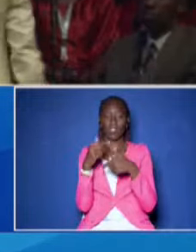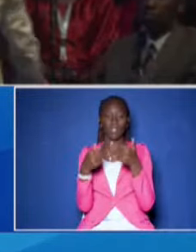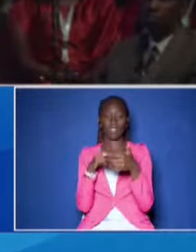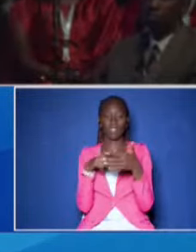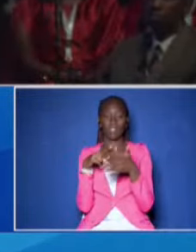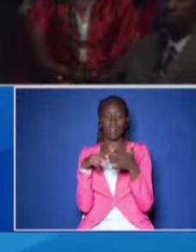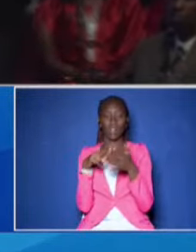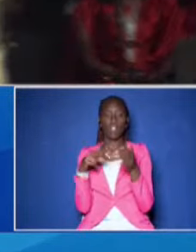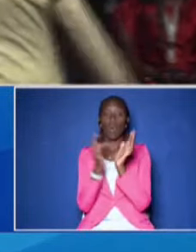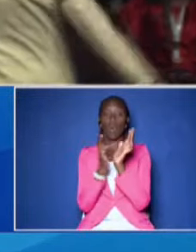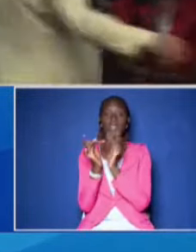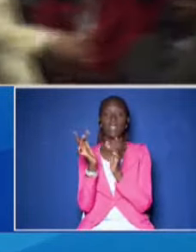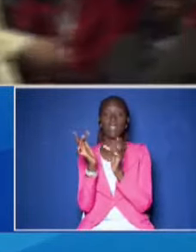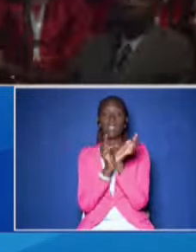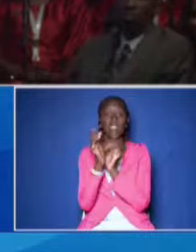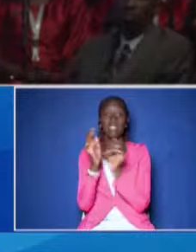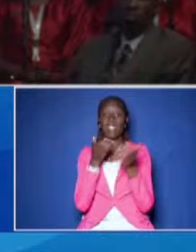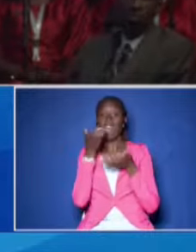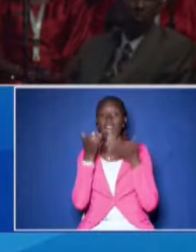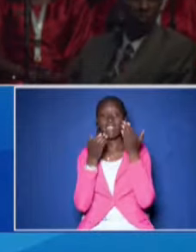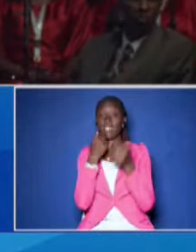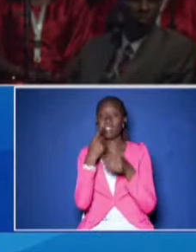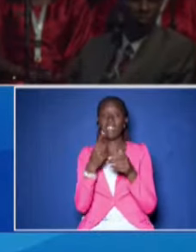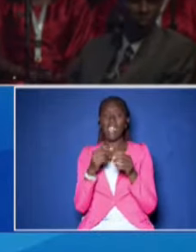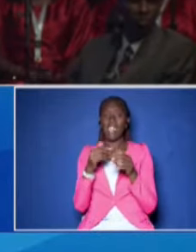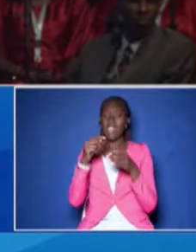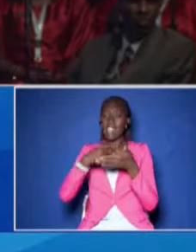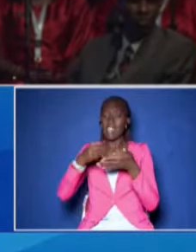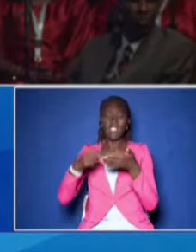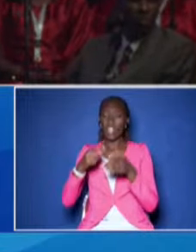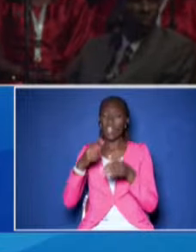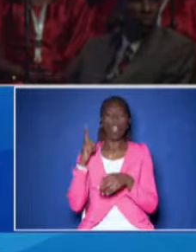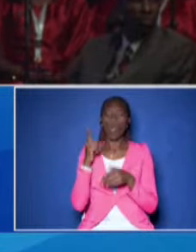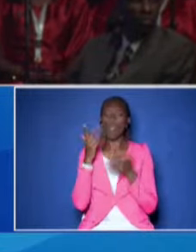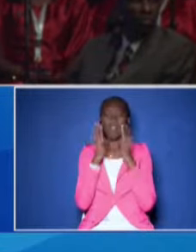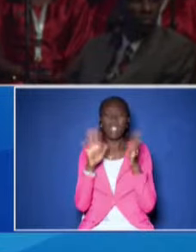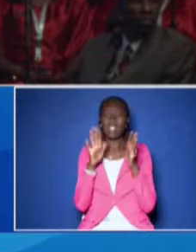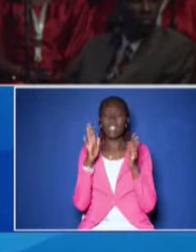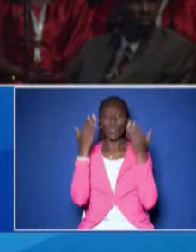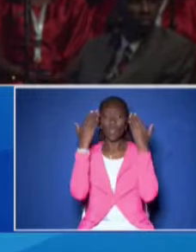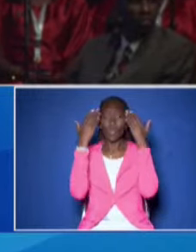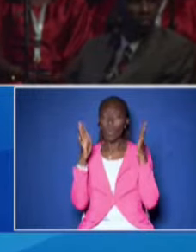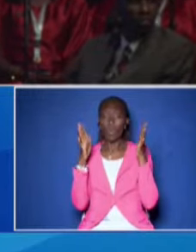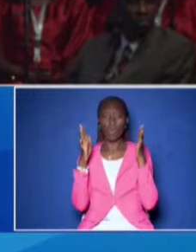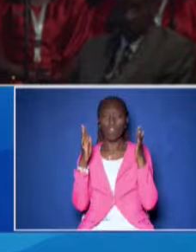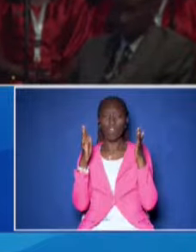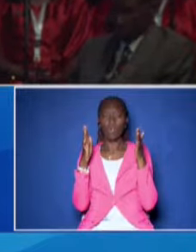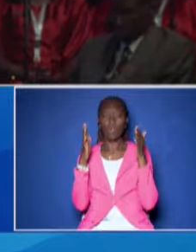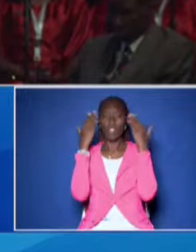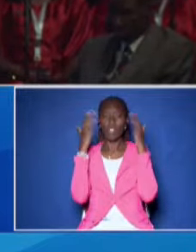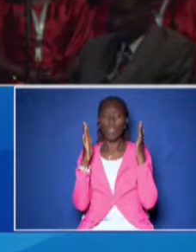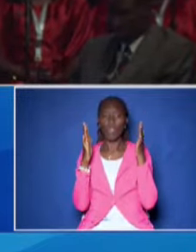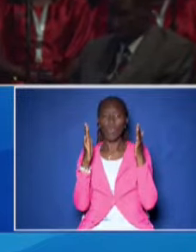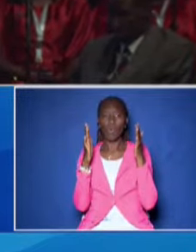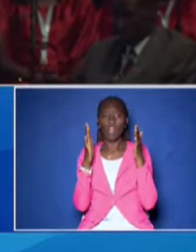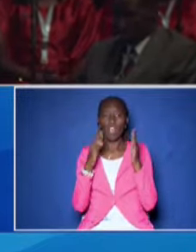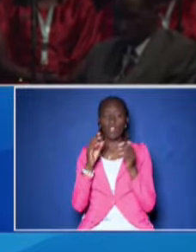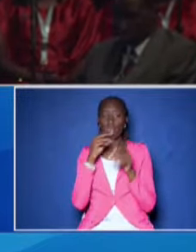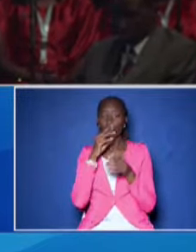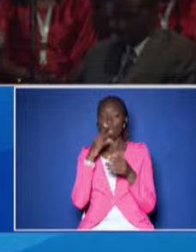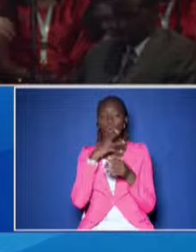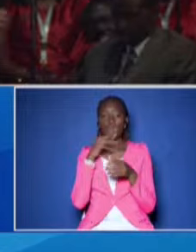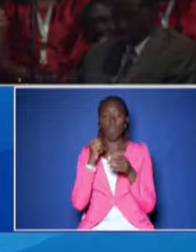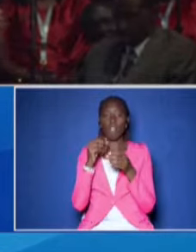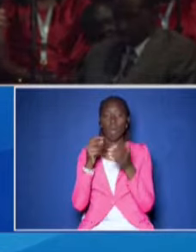let's go Jesus answered is it not written in your law I said ye are Gods if he called them Gods unto whom the word of